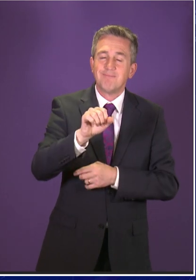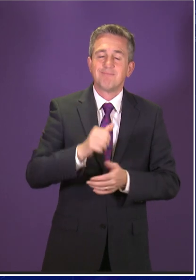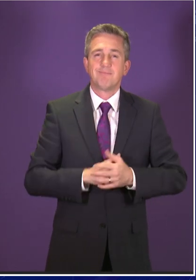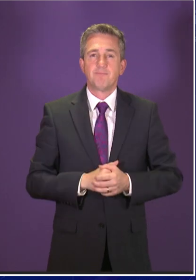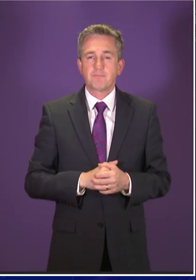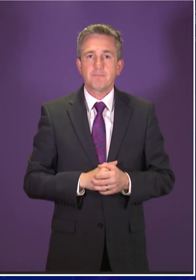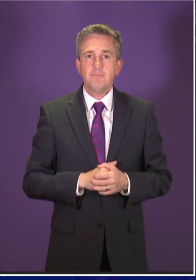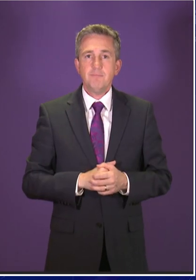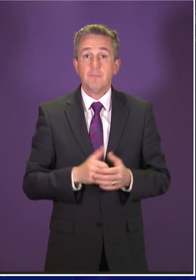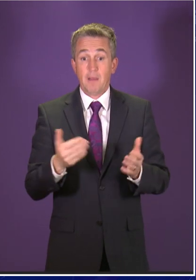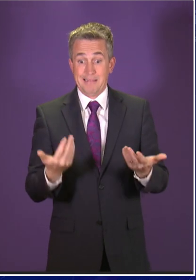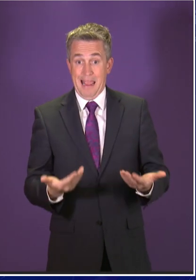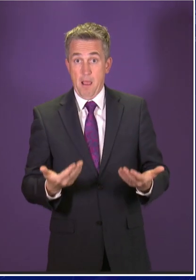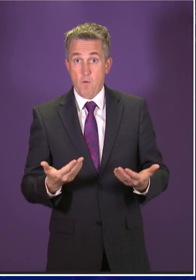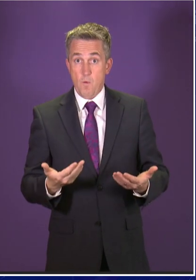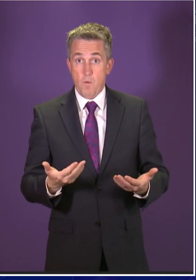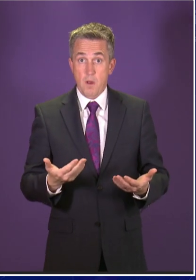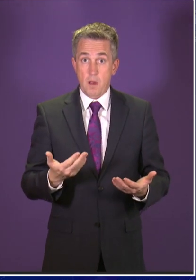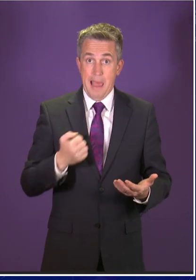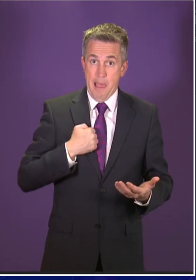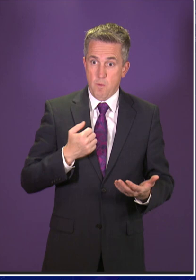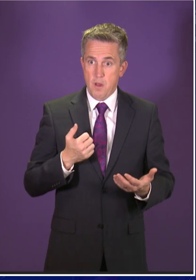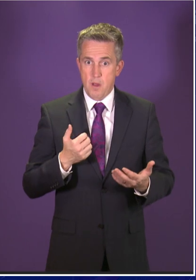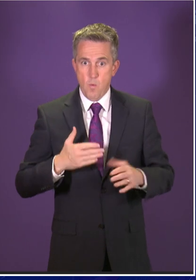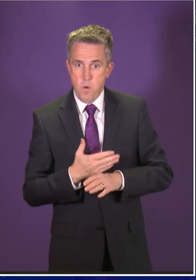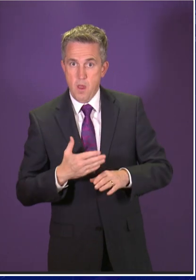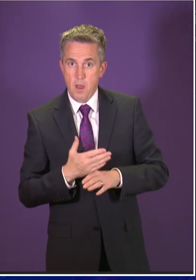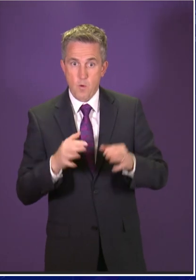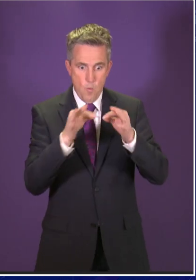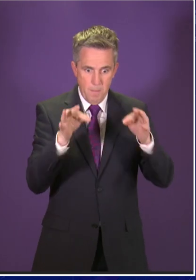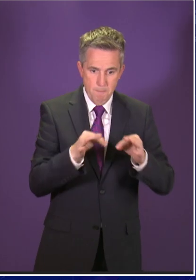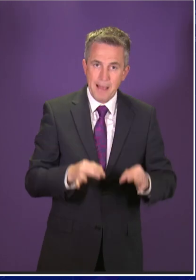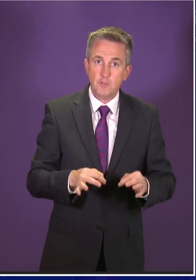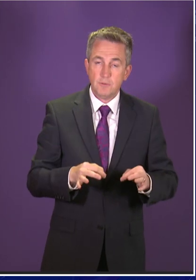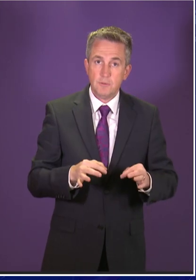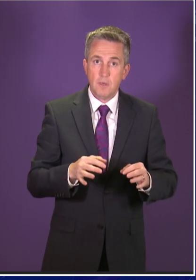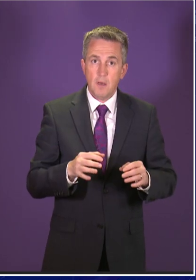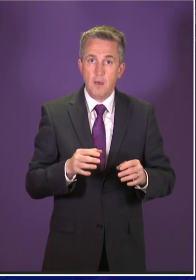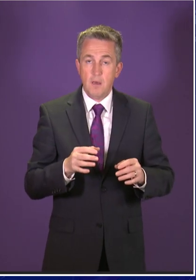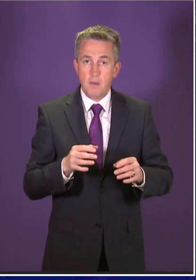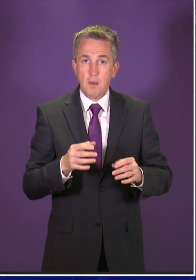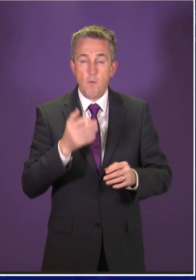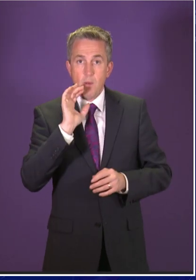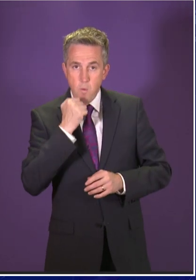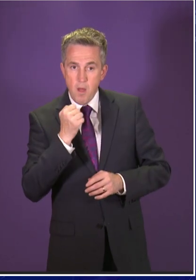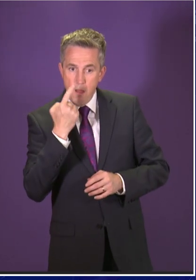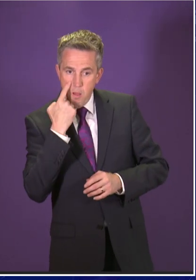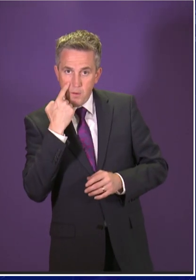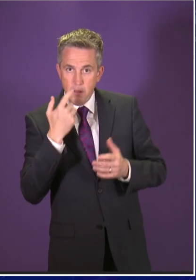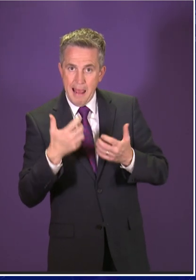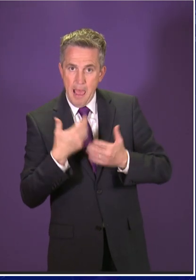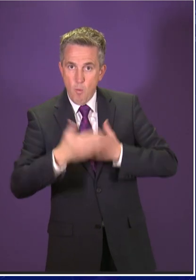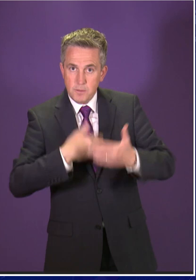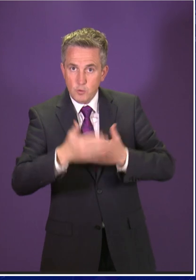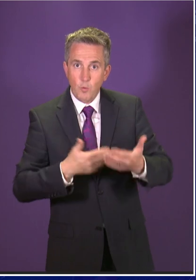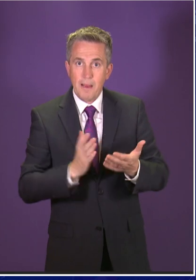means, for the first time ever, our efforts to improve well-being will be measured, and we will pay as much attention to those efforts as